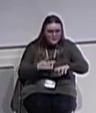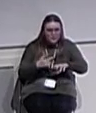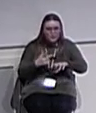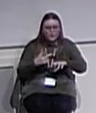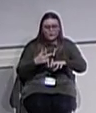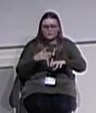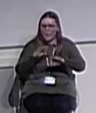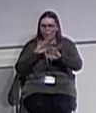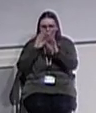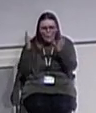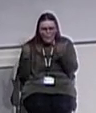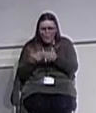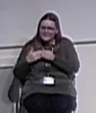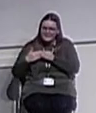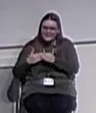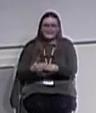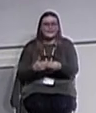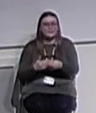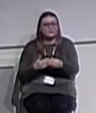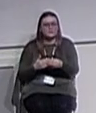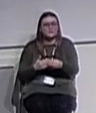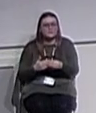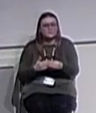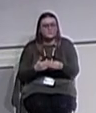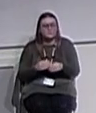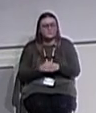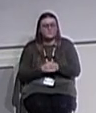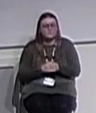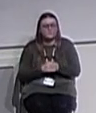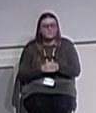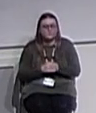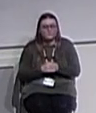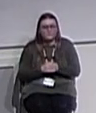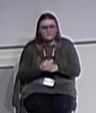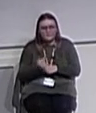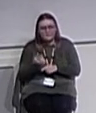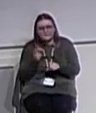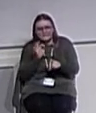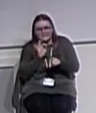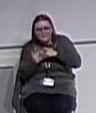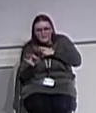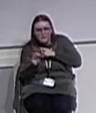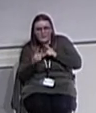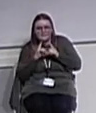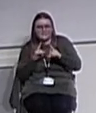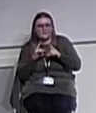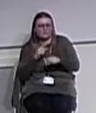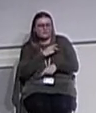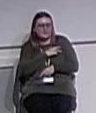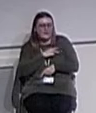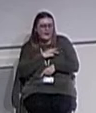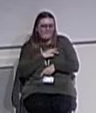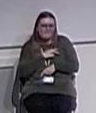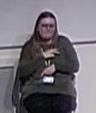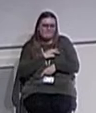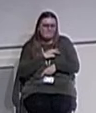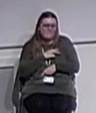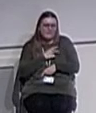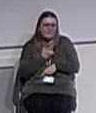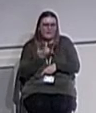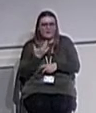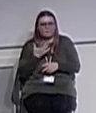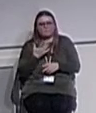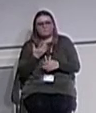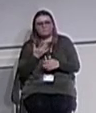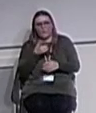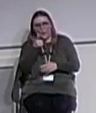world-leading research, and we also have people who are specialised teaching staff as well, who are very attuned to teaching